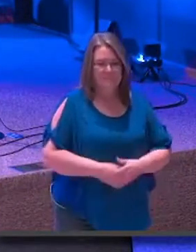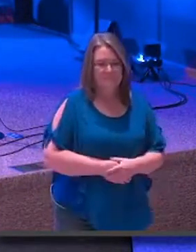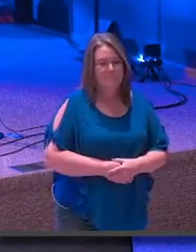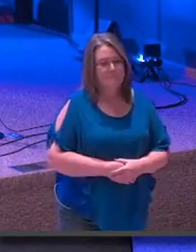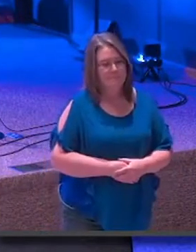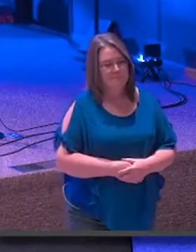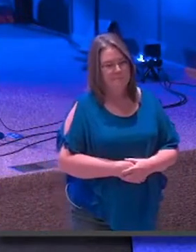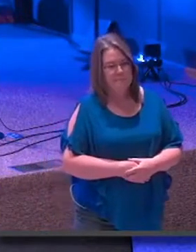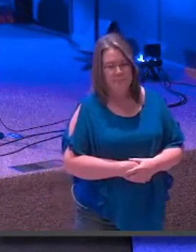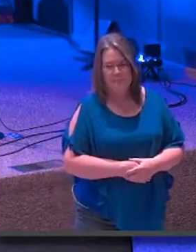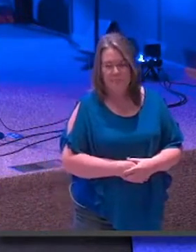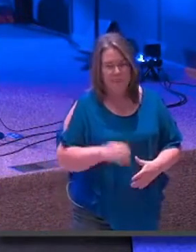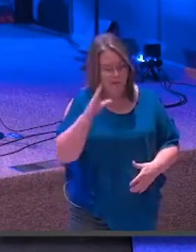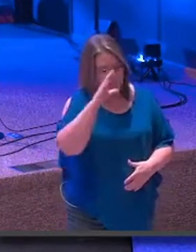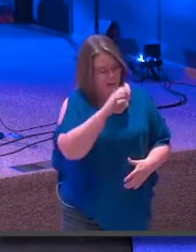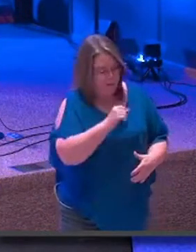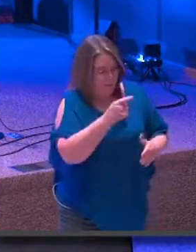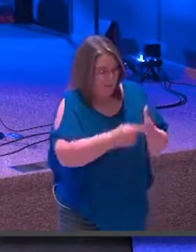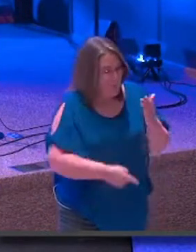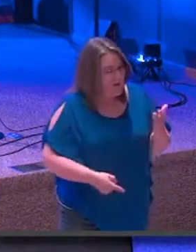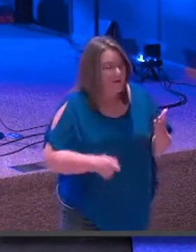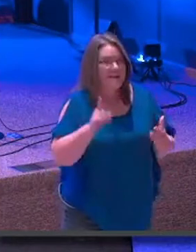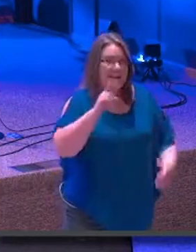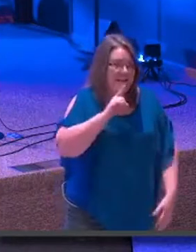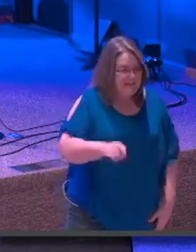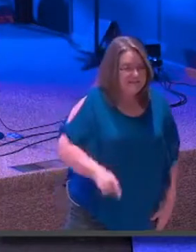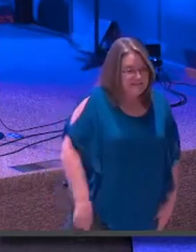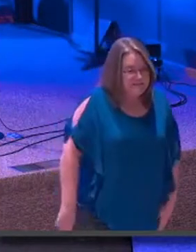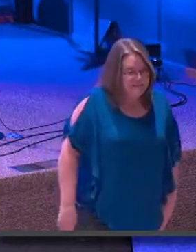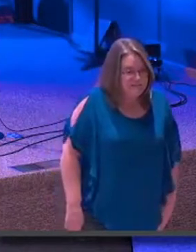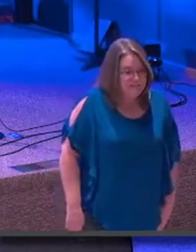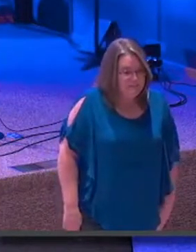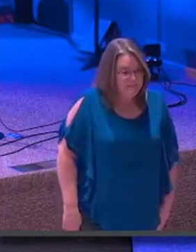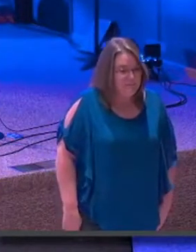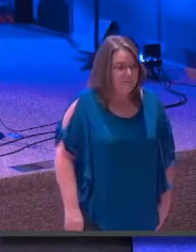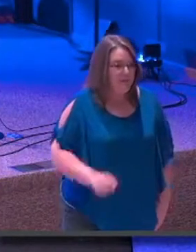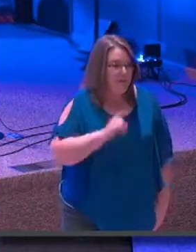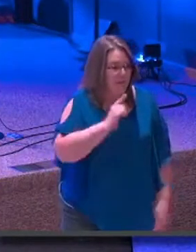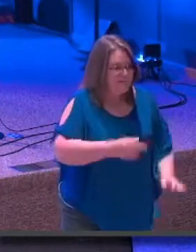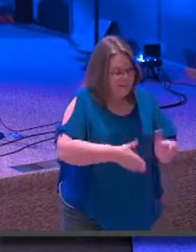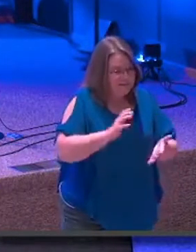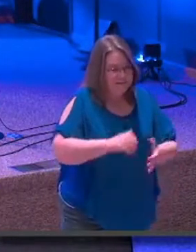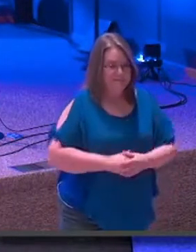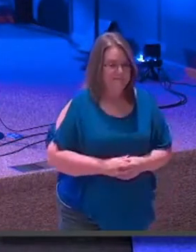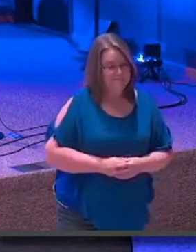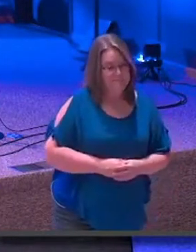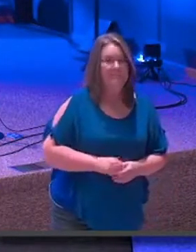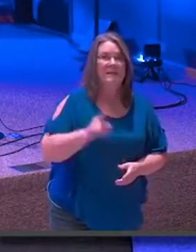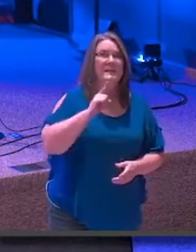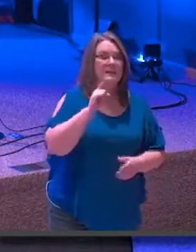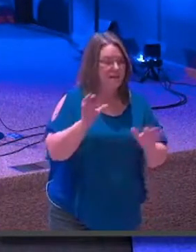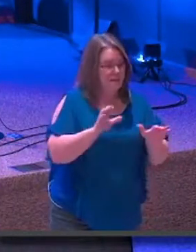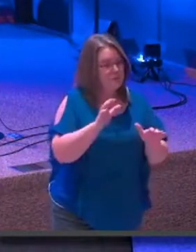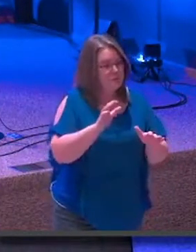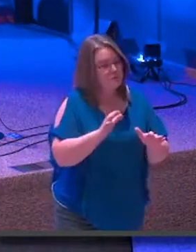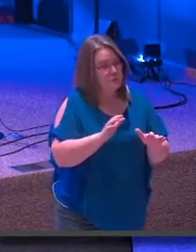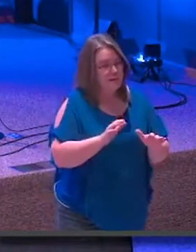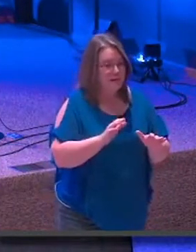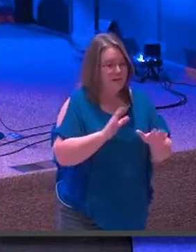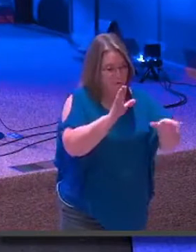Guess what? He is, and there is. He is doing miracles, and there is some